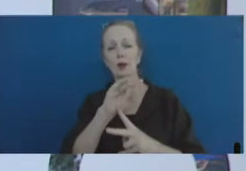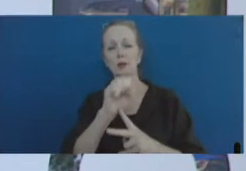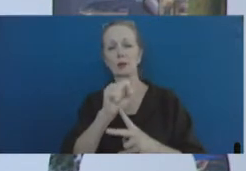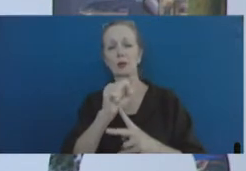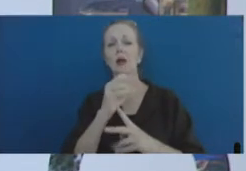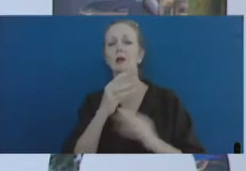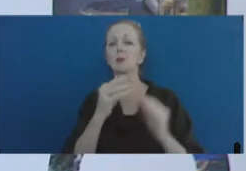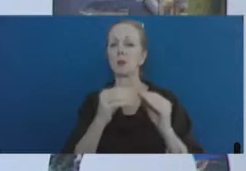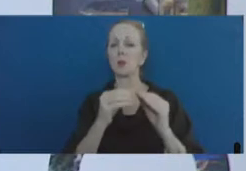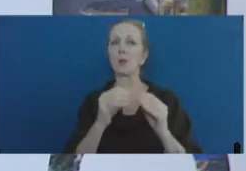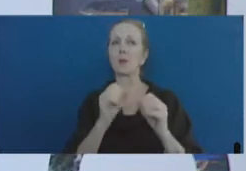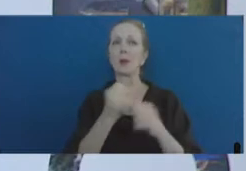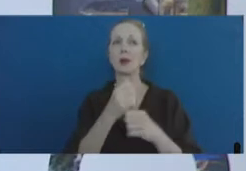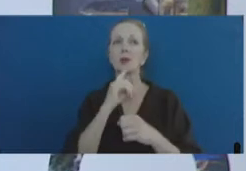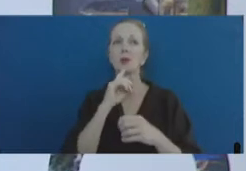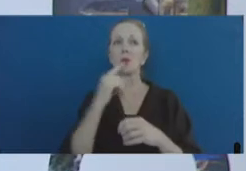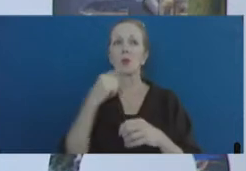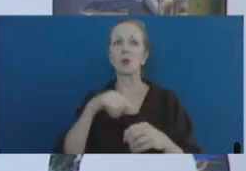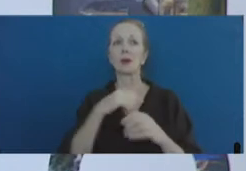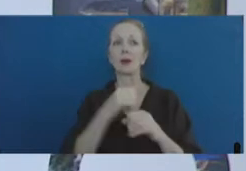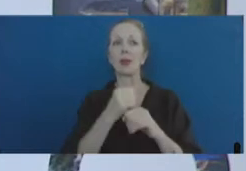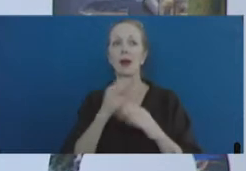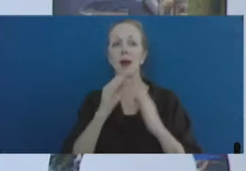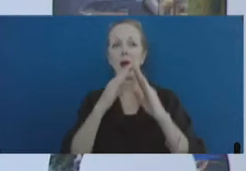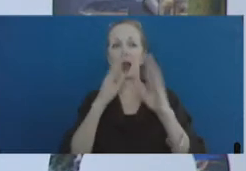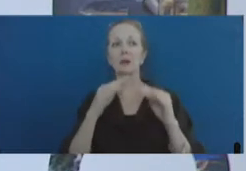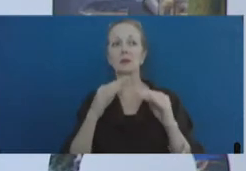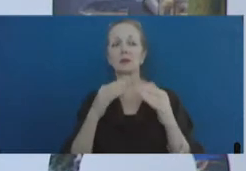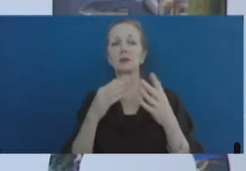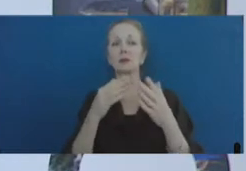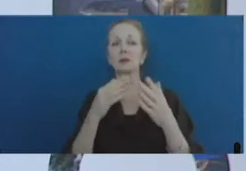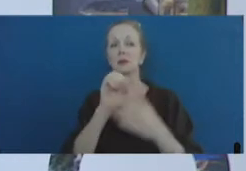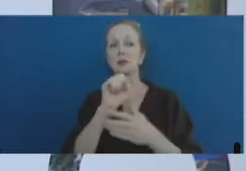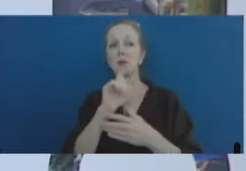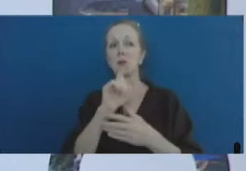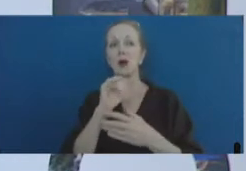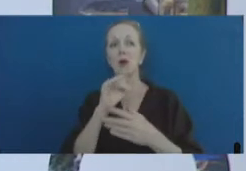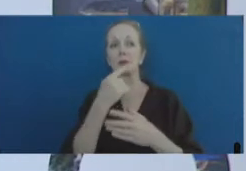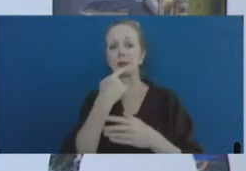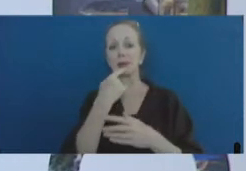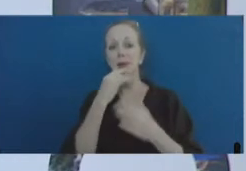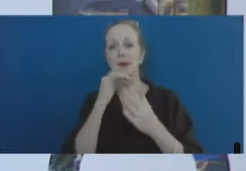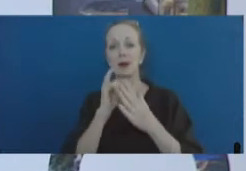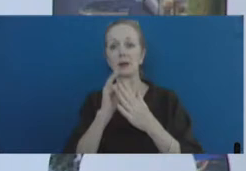sure that we're getting that housing supply. And I just wanted to mention too,